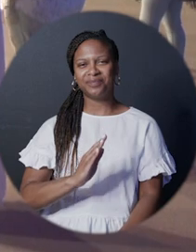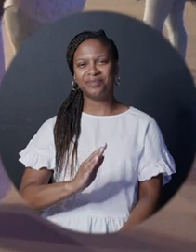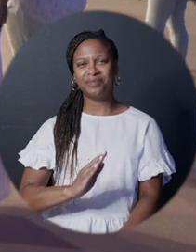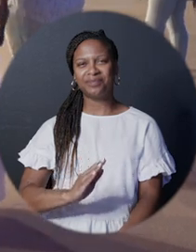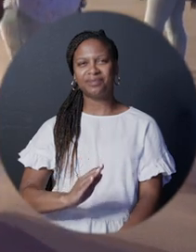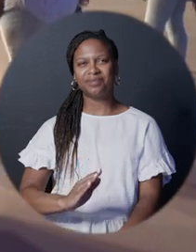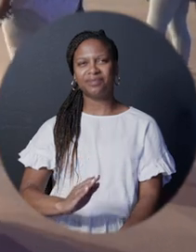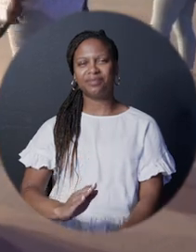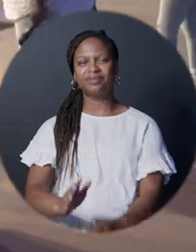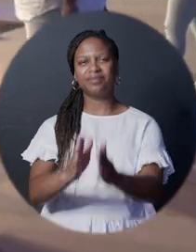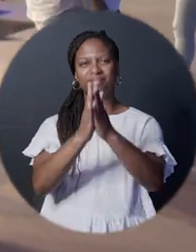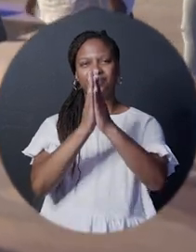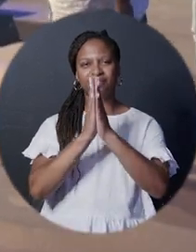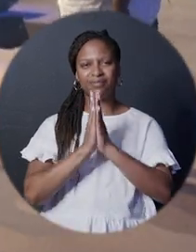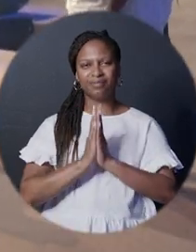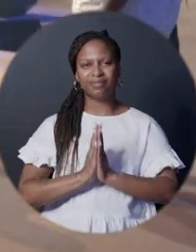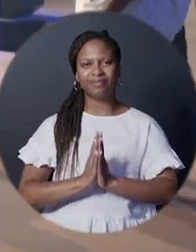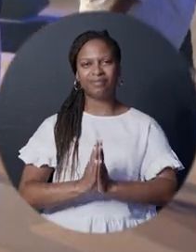to